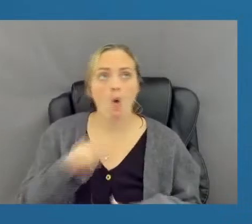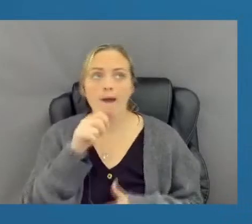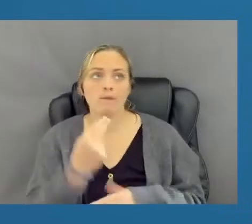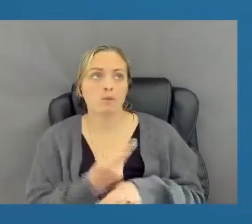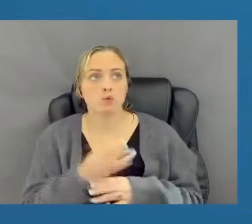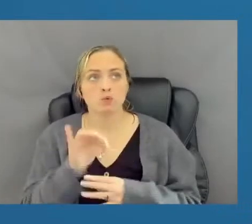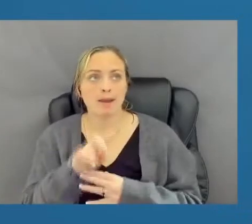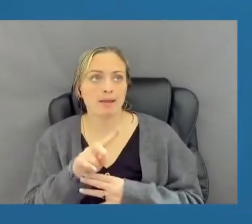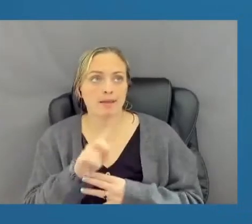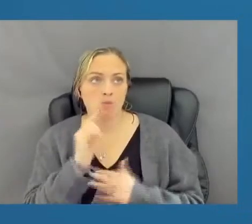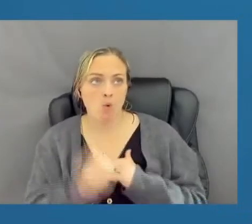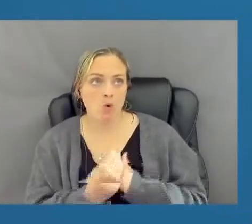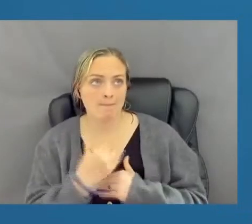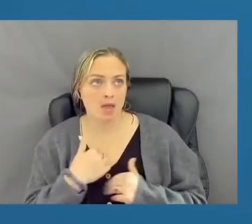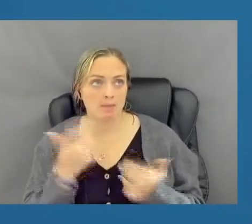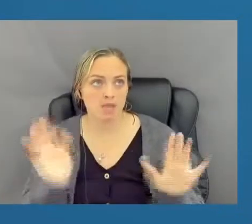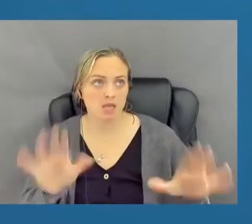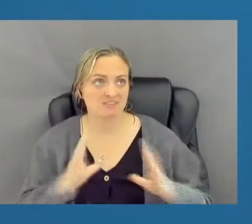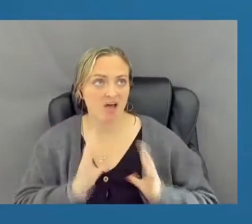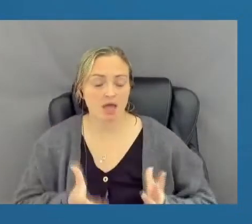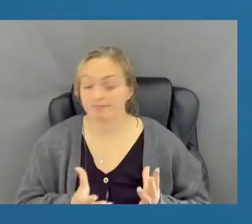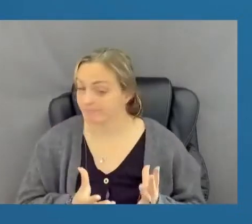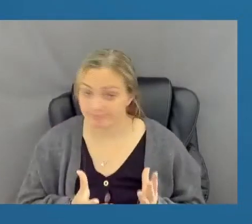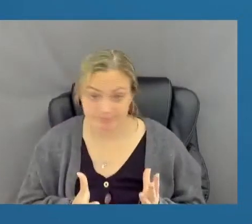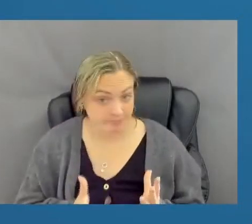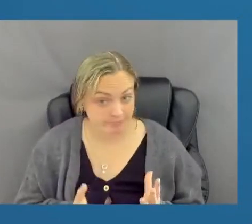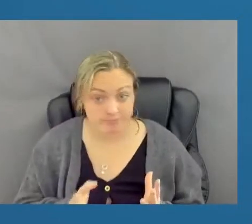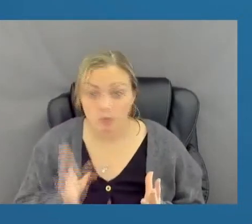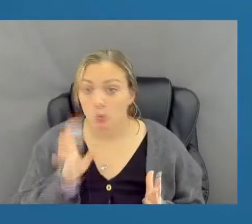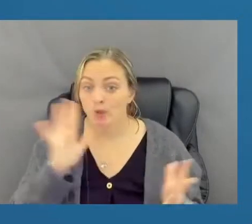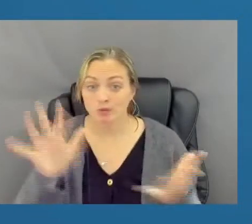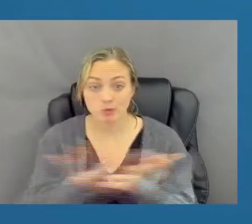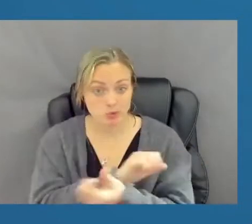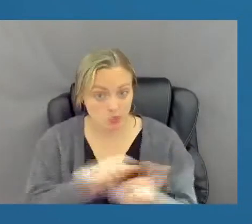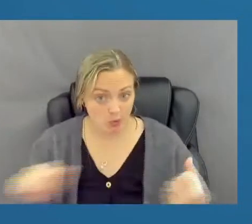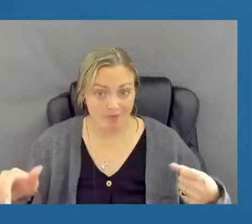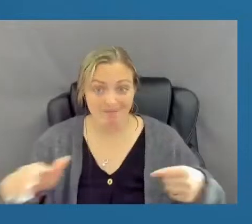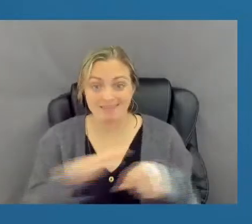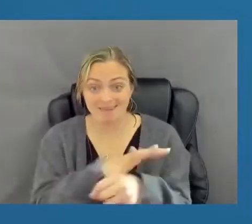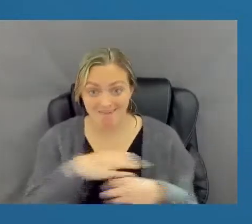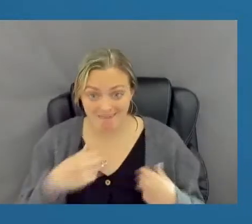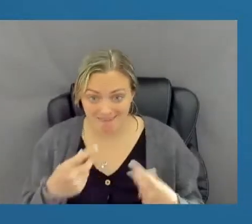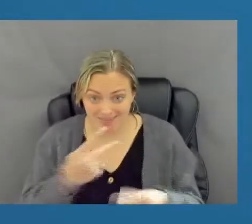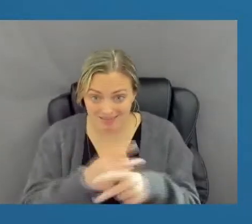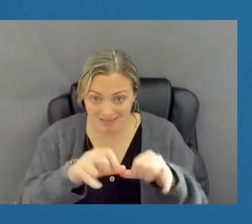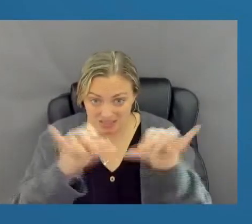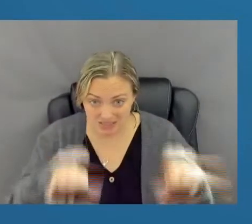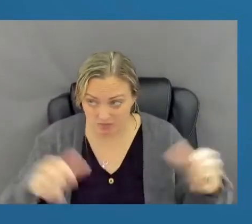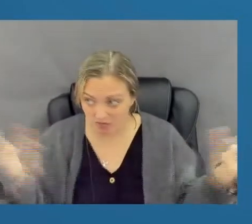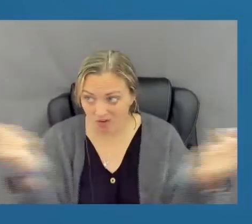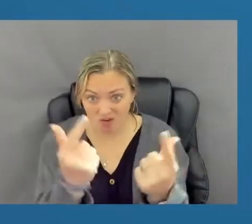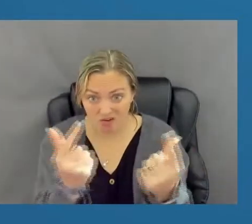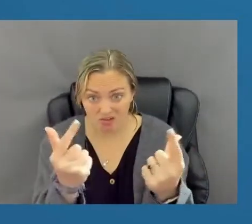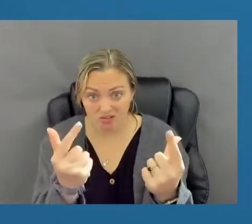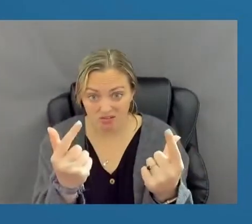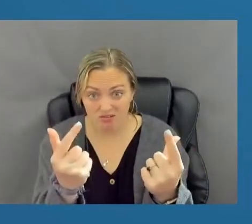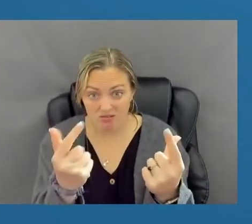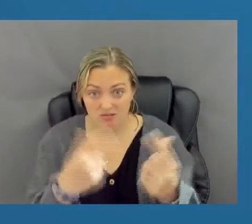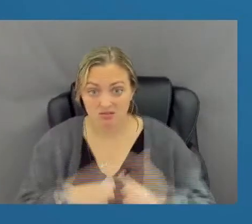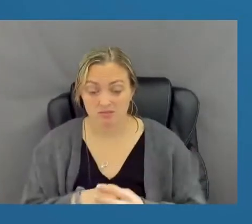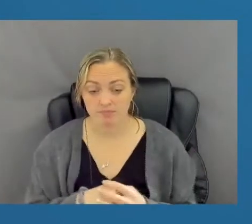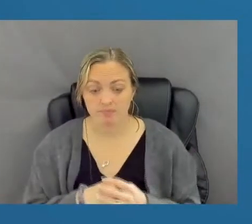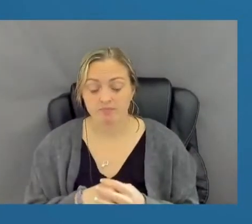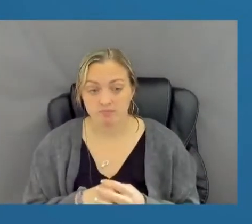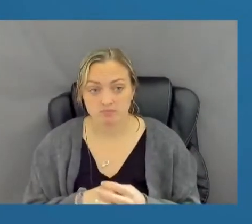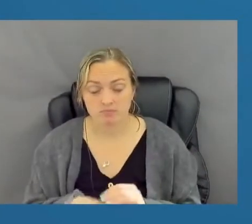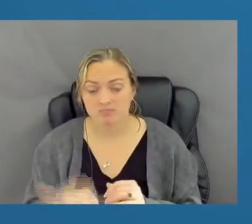okay. This is going to cripple our entire health care system for everyone. And that is